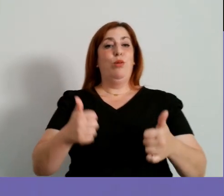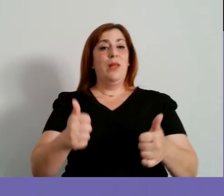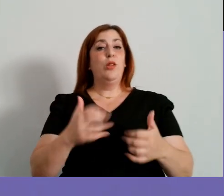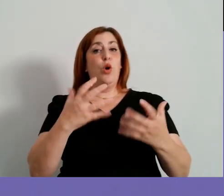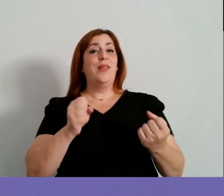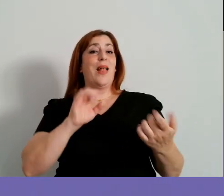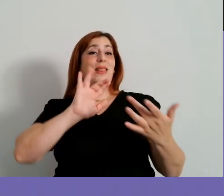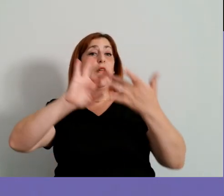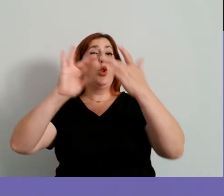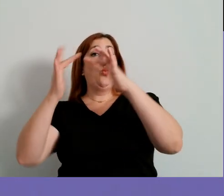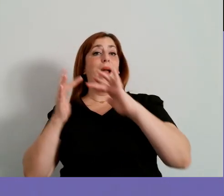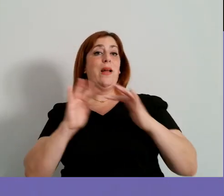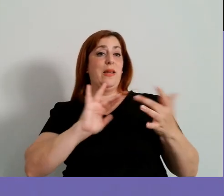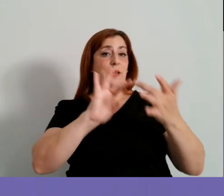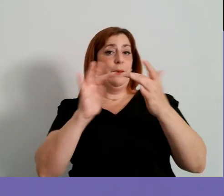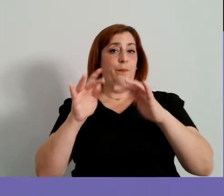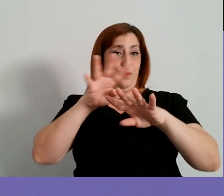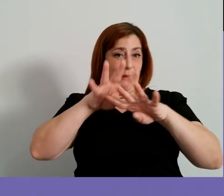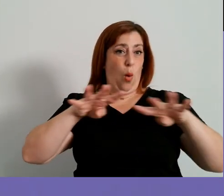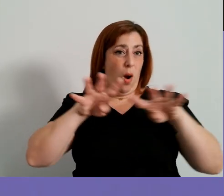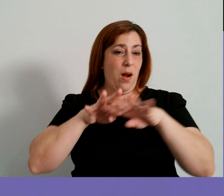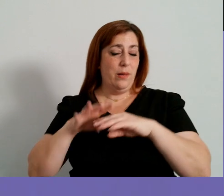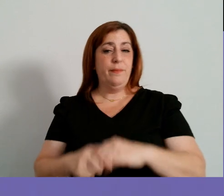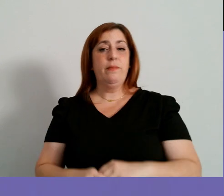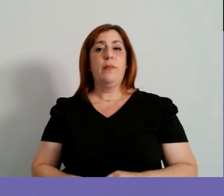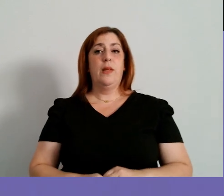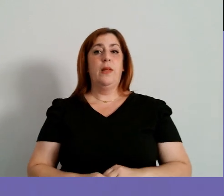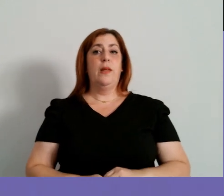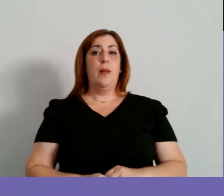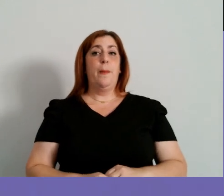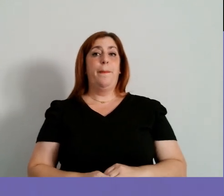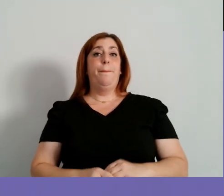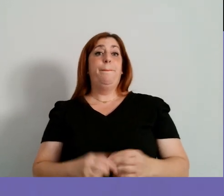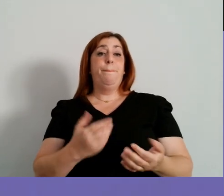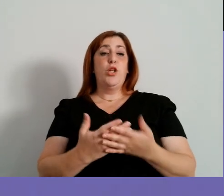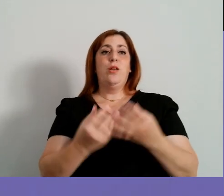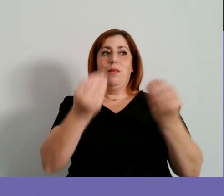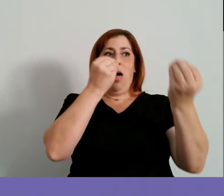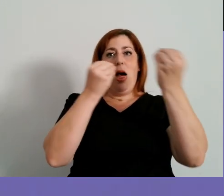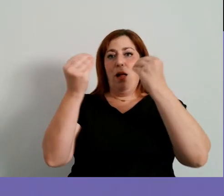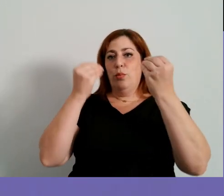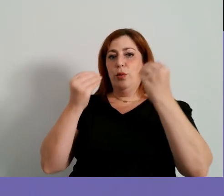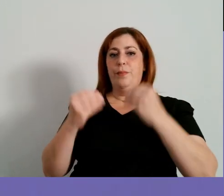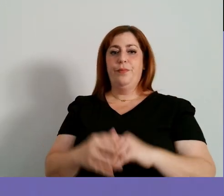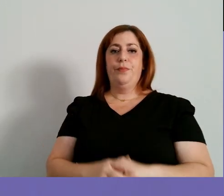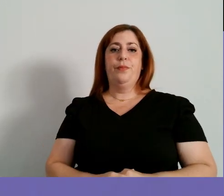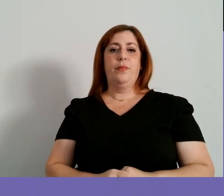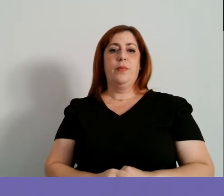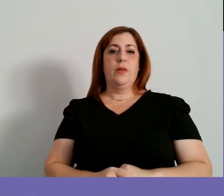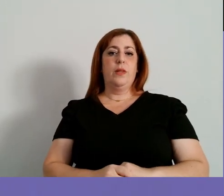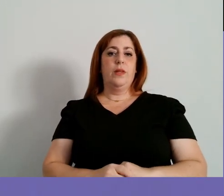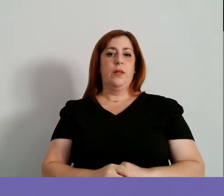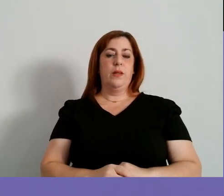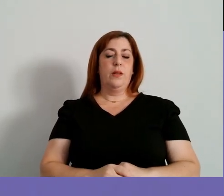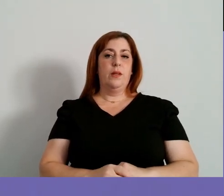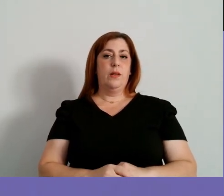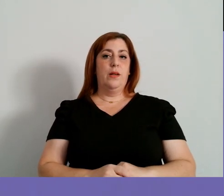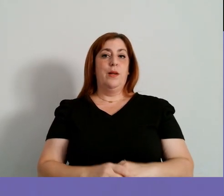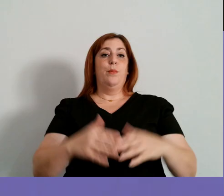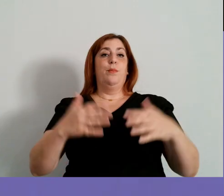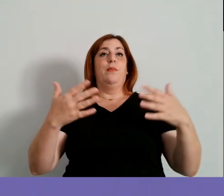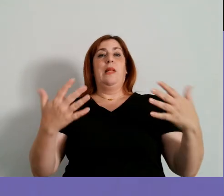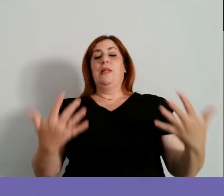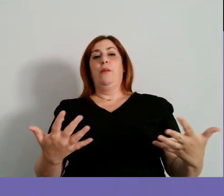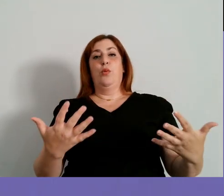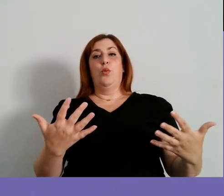also safety. For example, a lot of people don't know that you shouldn't film on your street